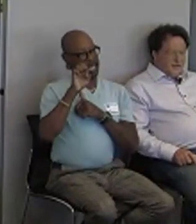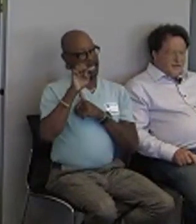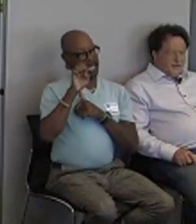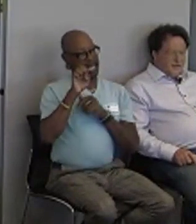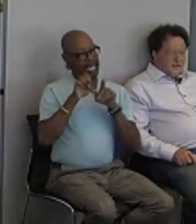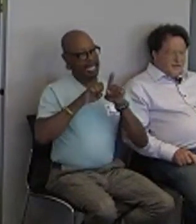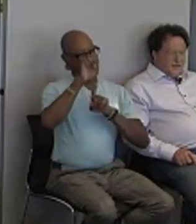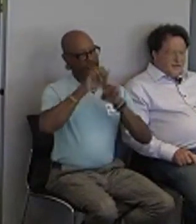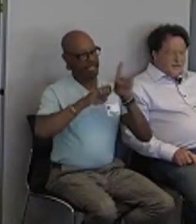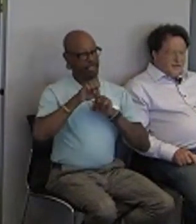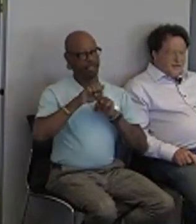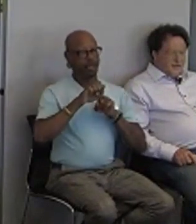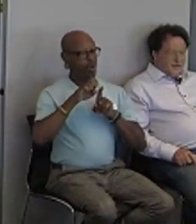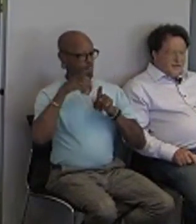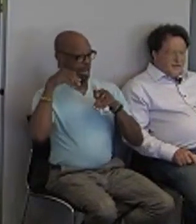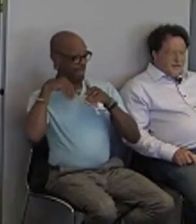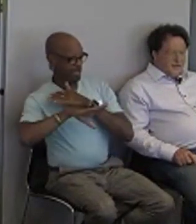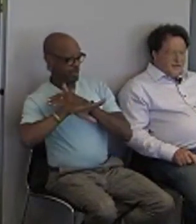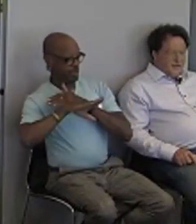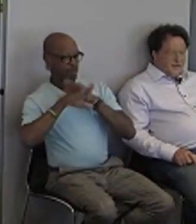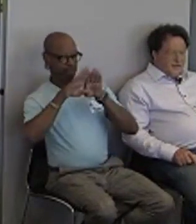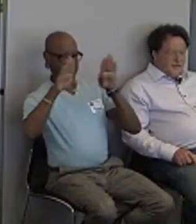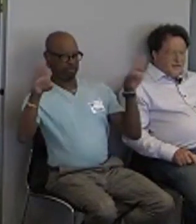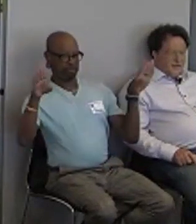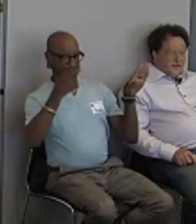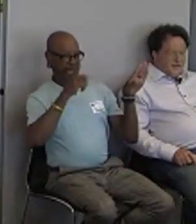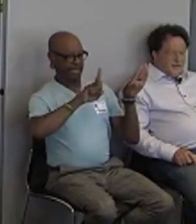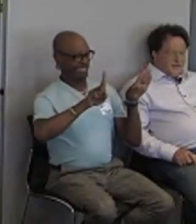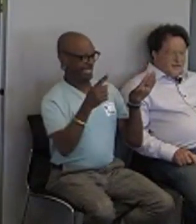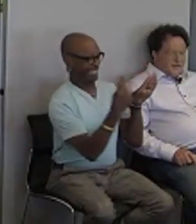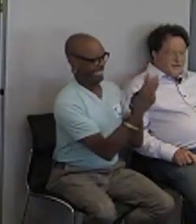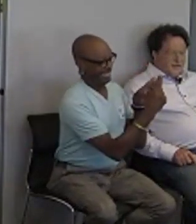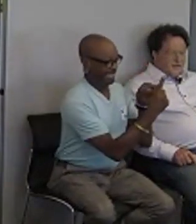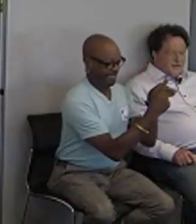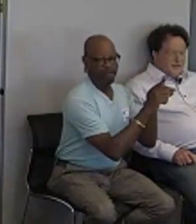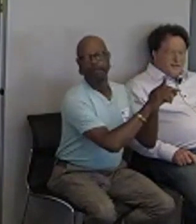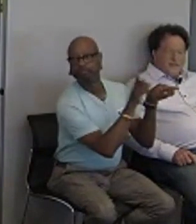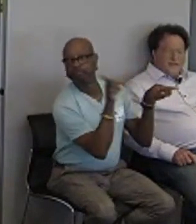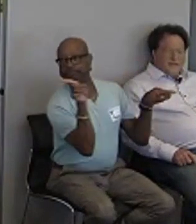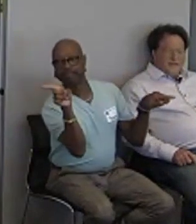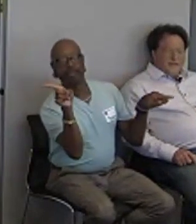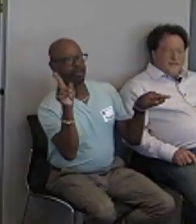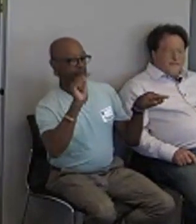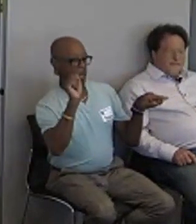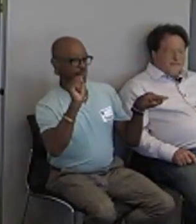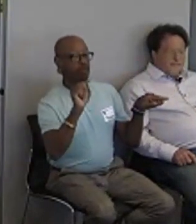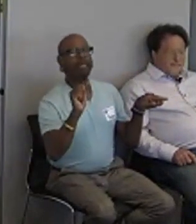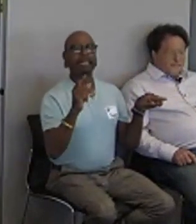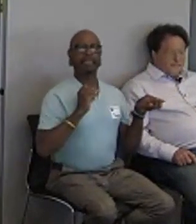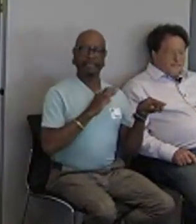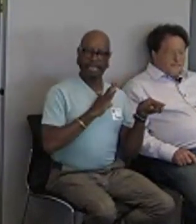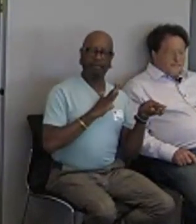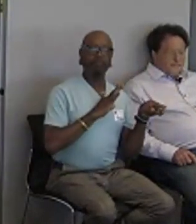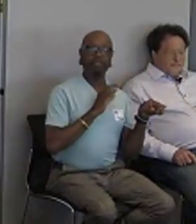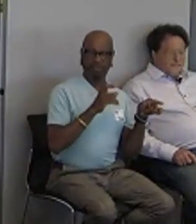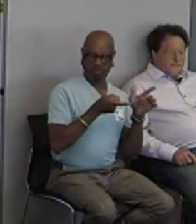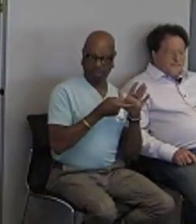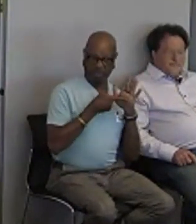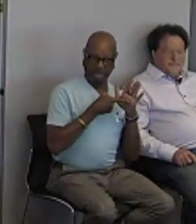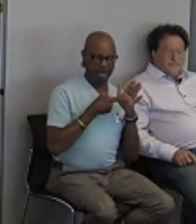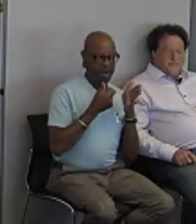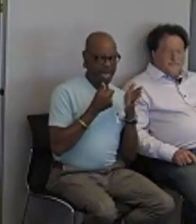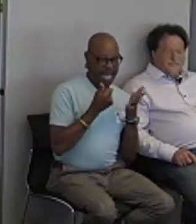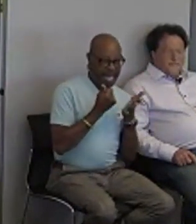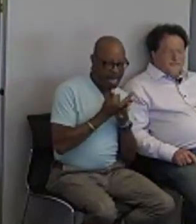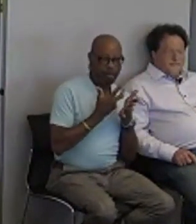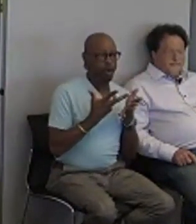in. There are Lighthouse staff and volunteers who can assist in guiding you there if you require some help or desire it, and